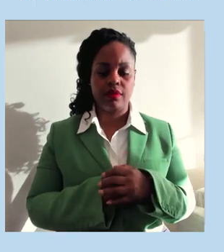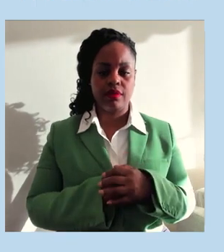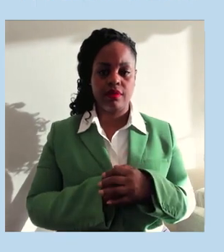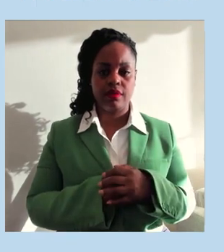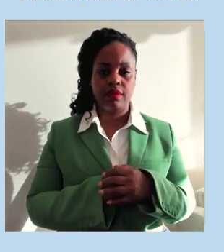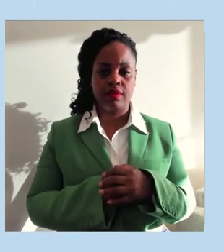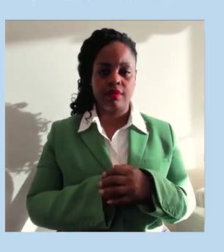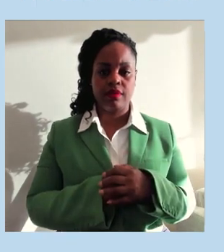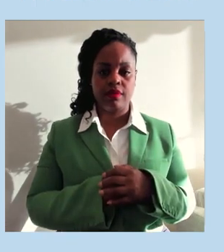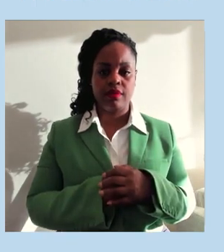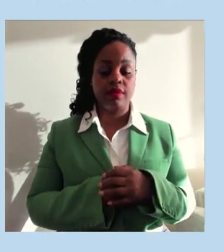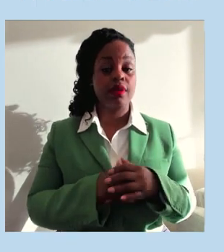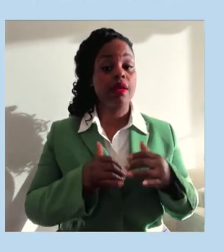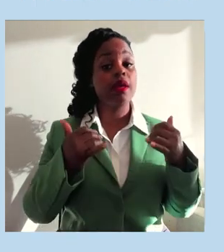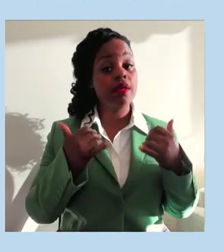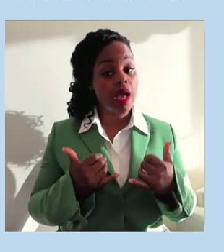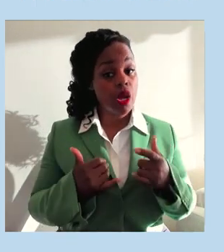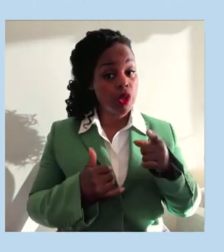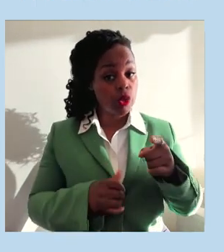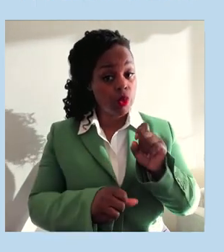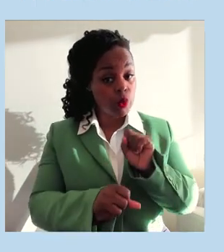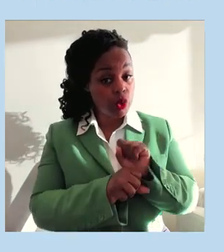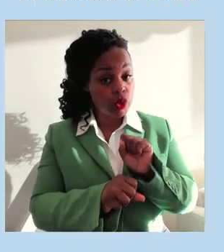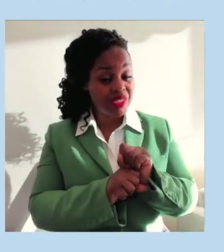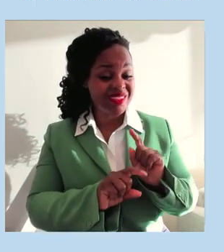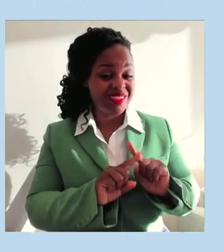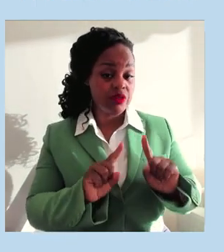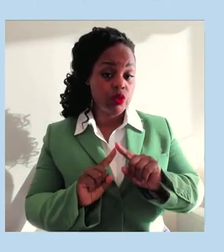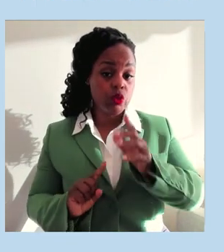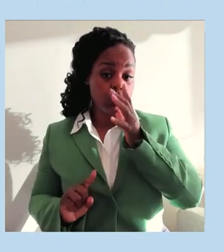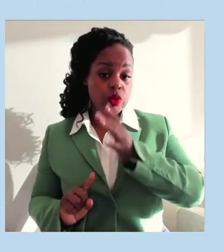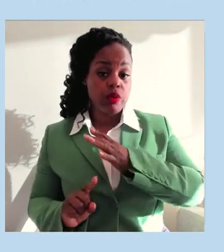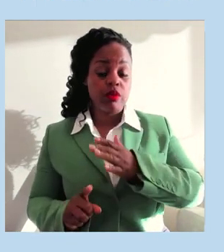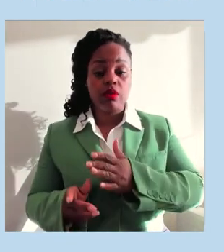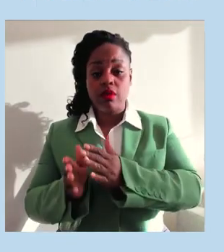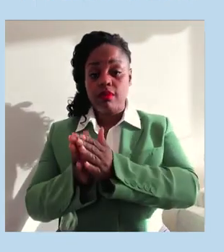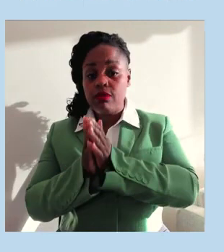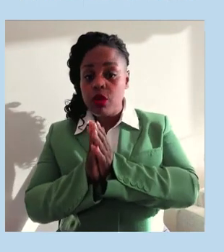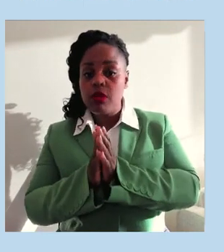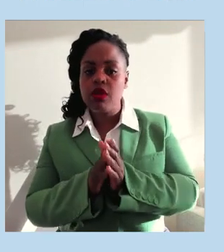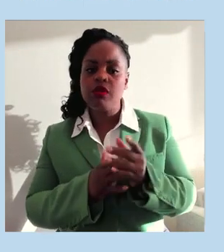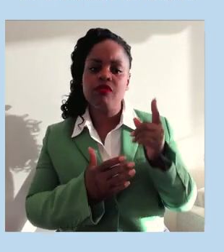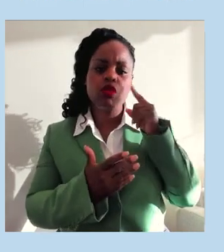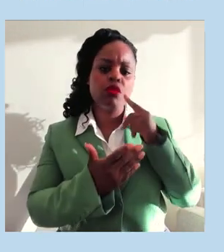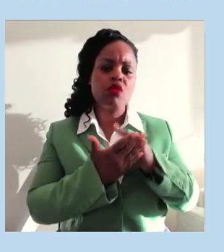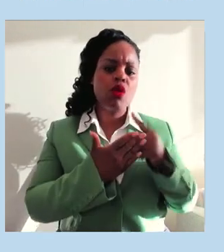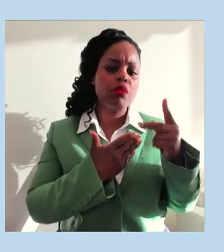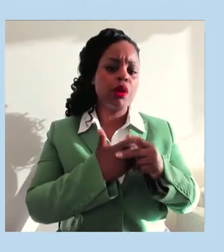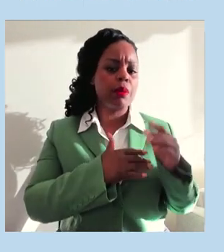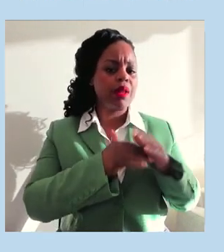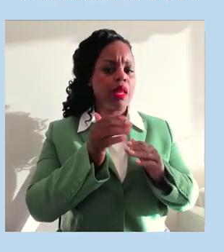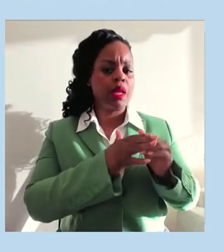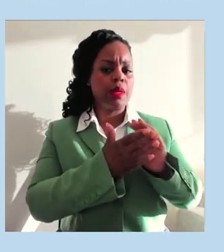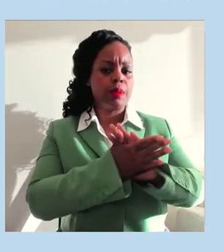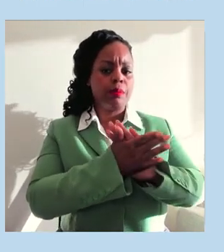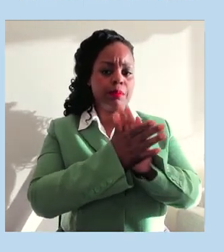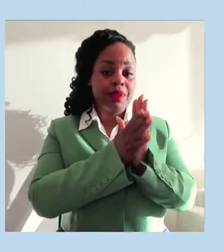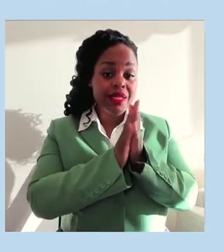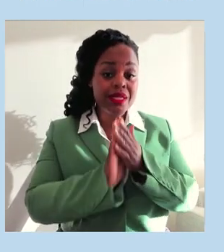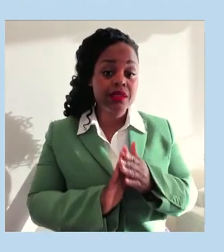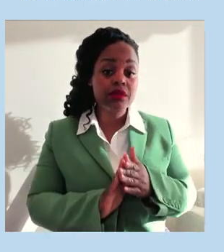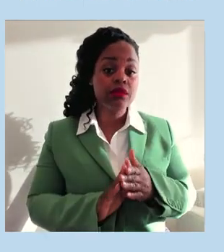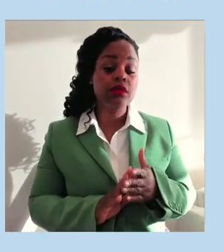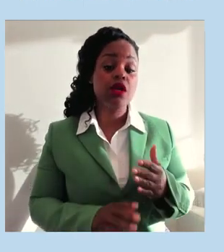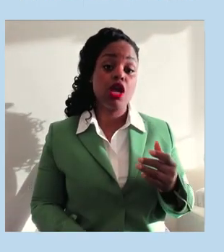through programs that build peace and mutual understanding among very diverse groups. How can the international community